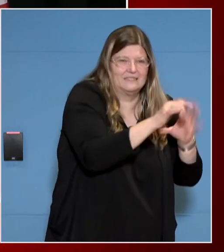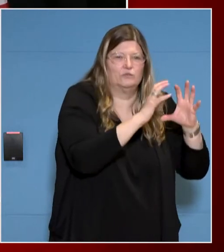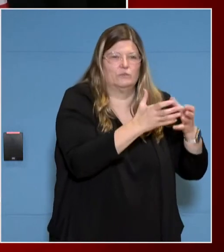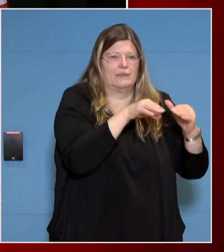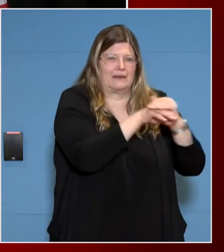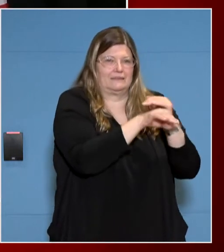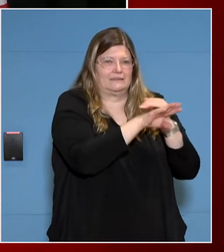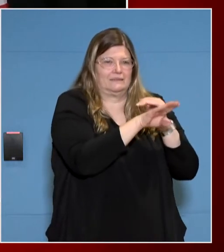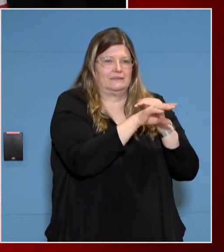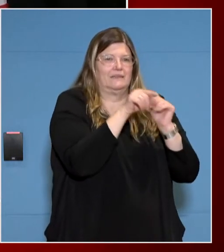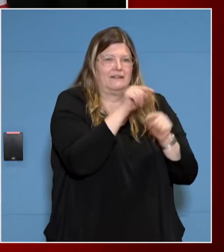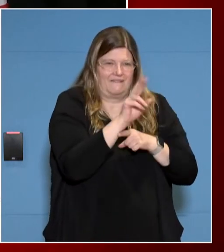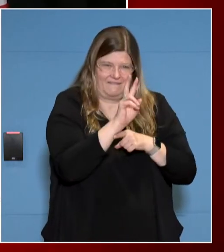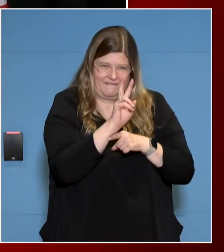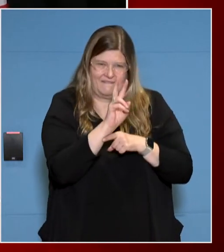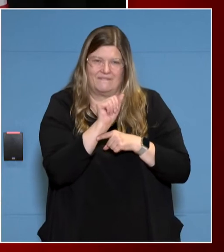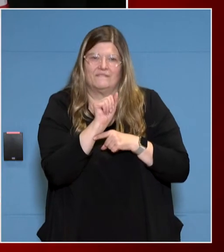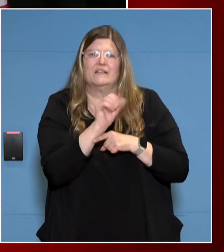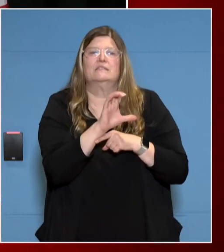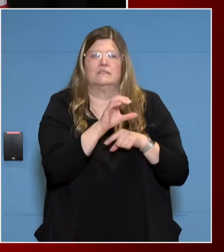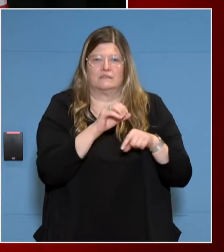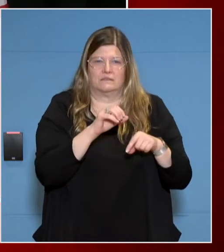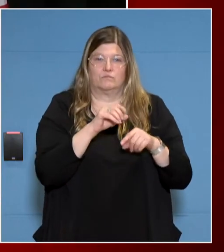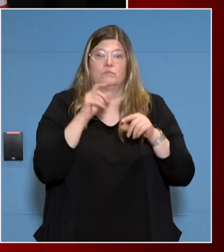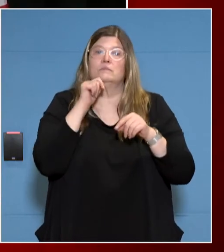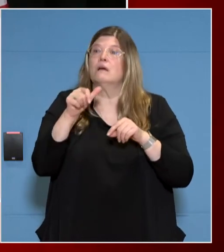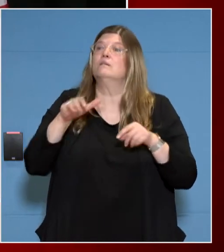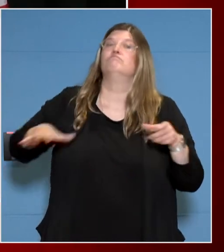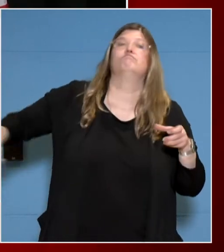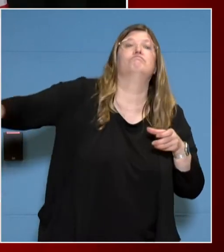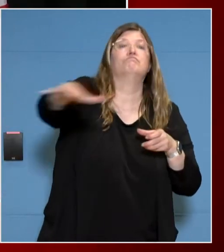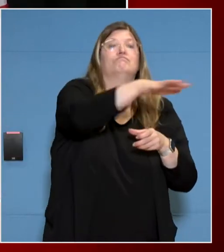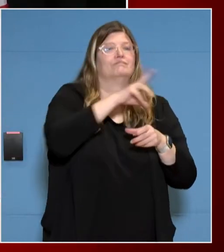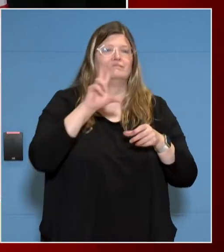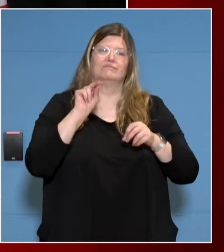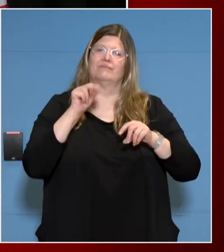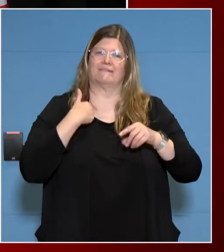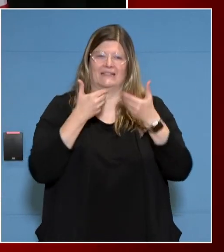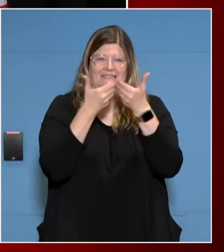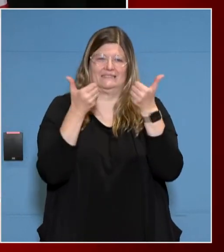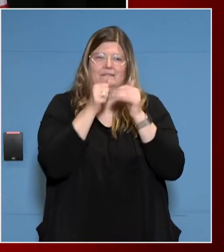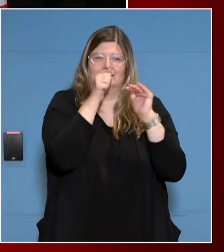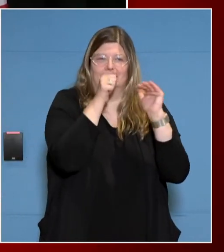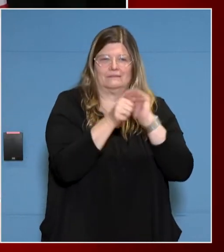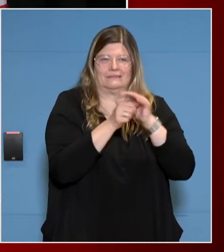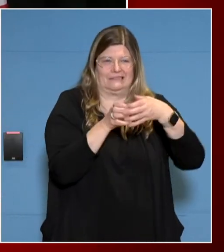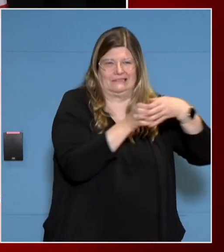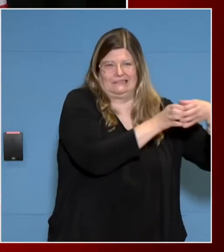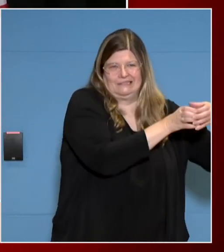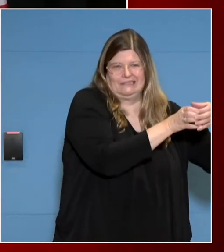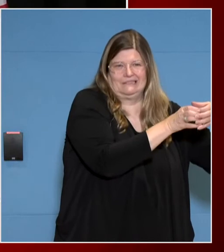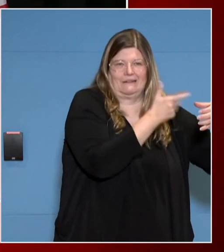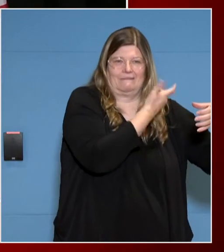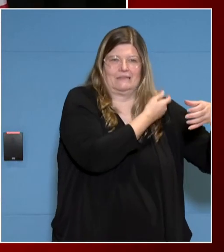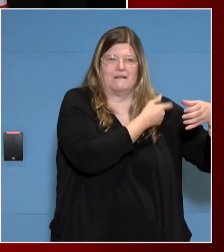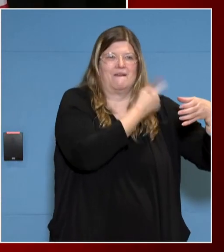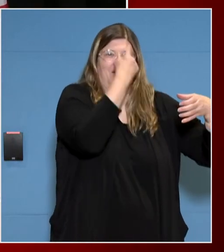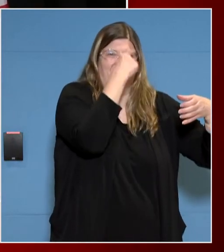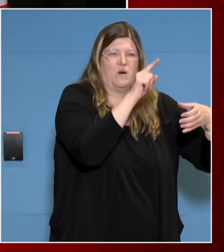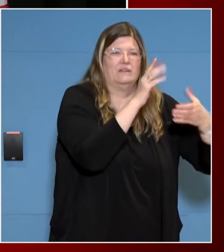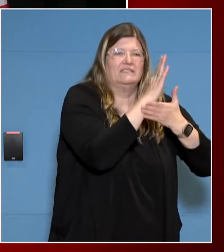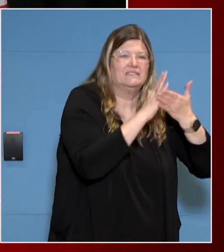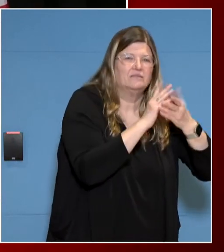great opportunity for us to sensitize people to what the process is like. It's no different than the state of Maryland announcing that a